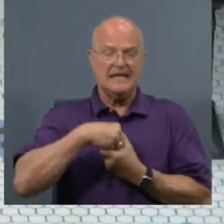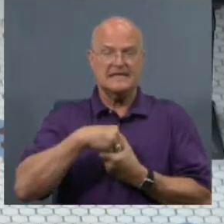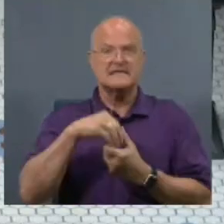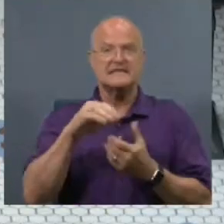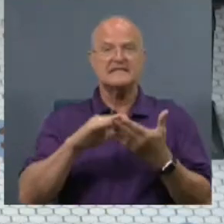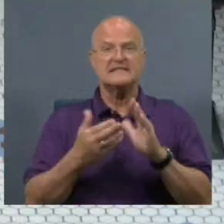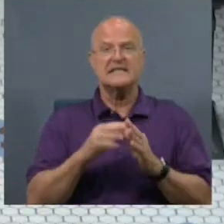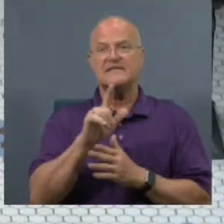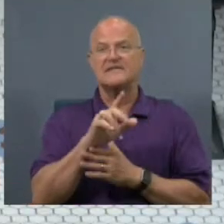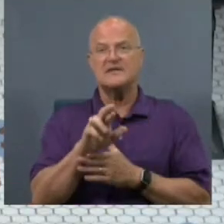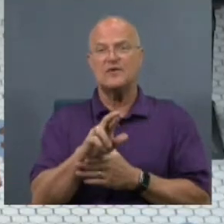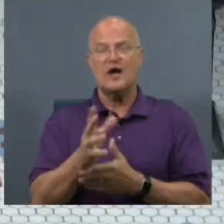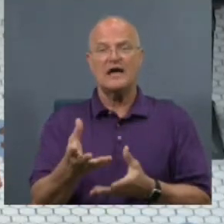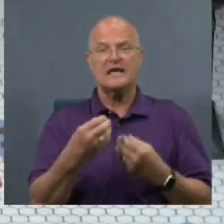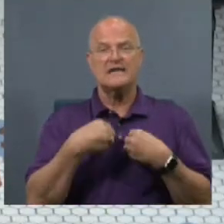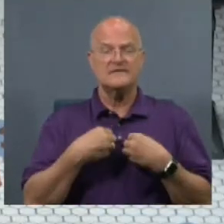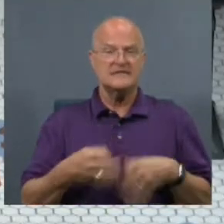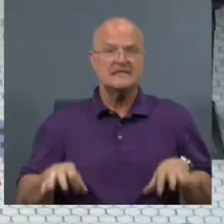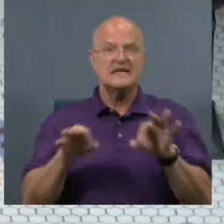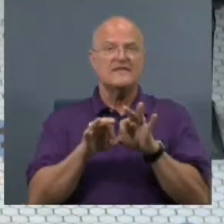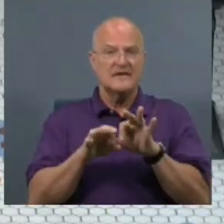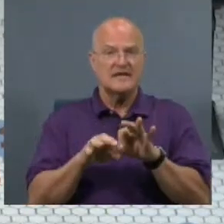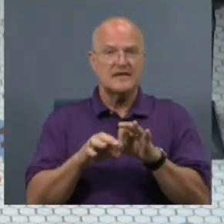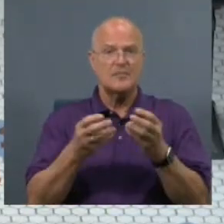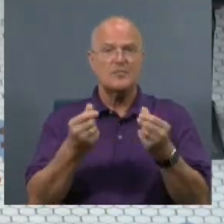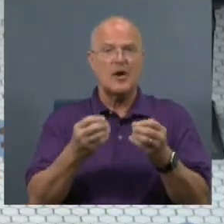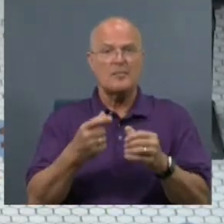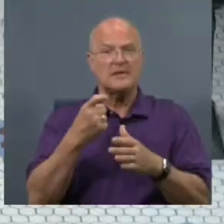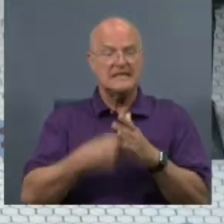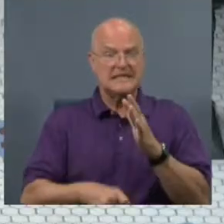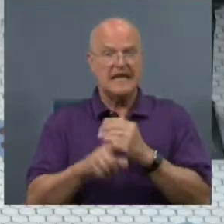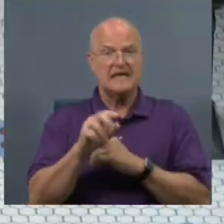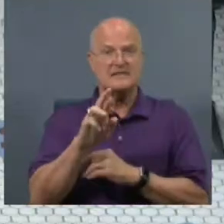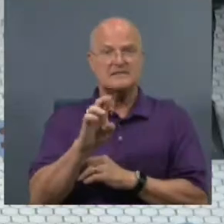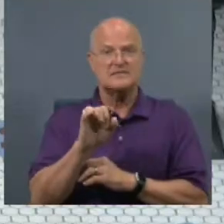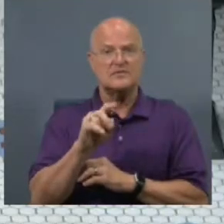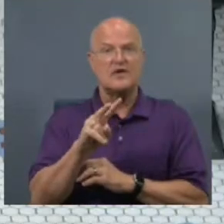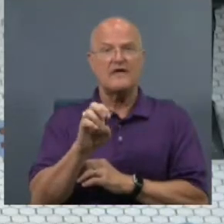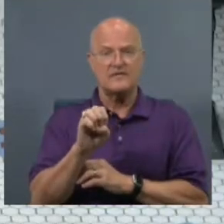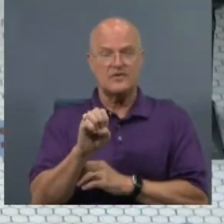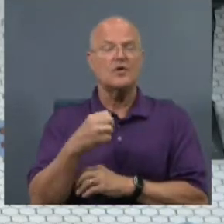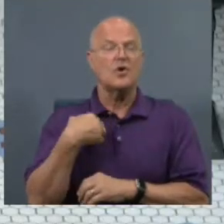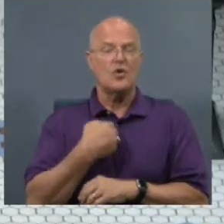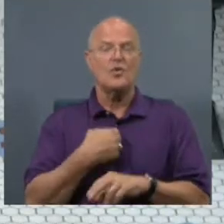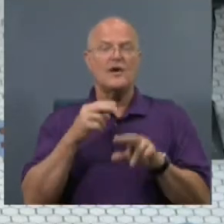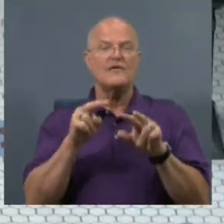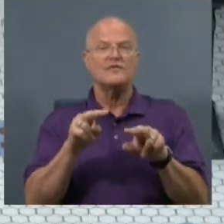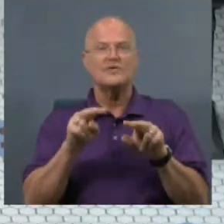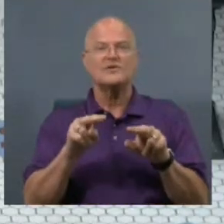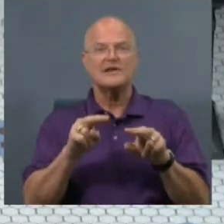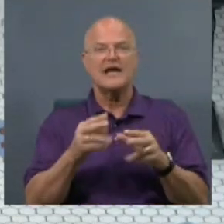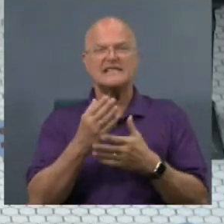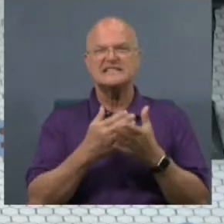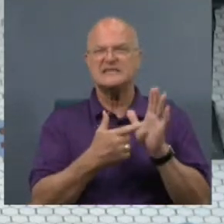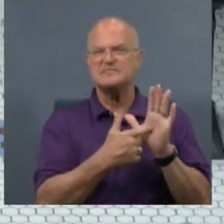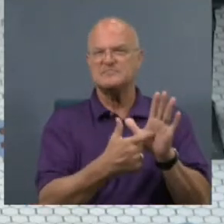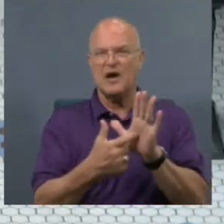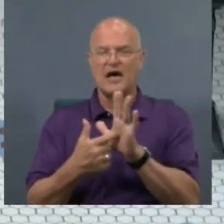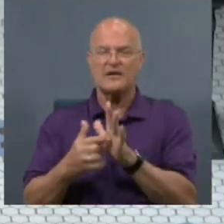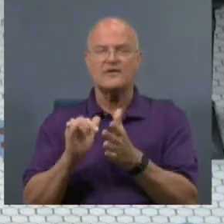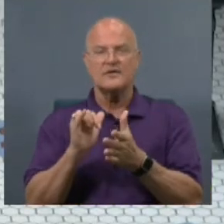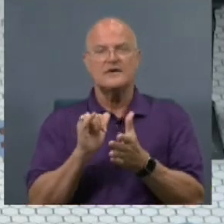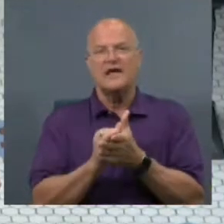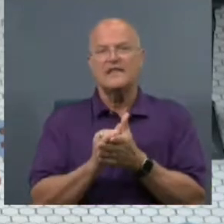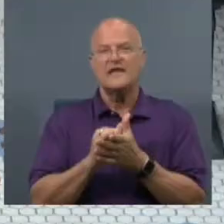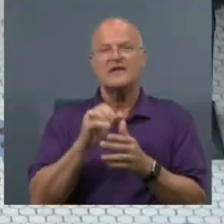Rock provides for significant property tax revenue. We've looked at some models that